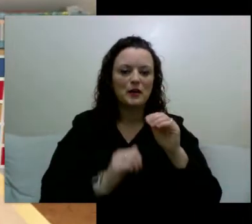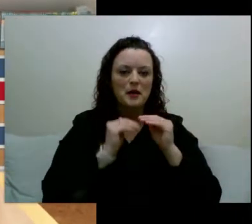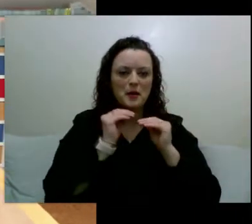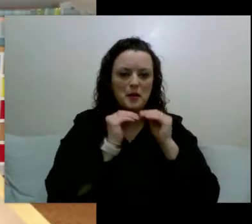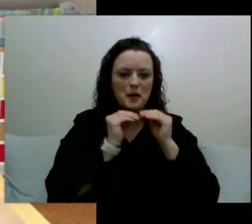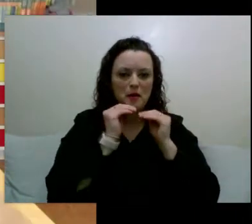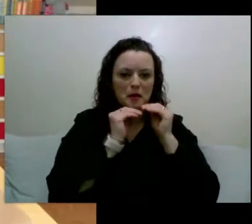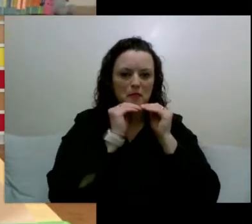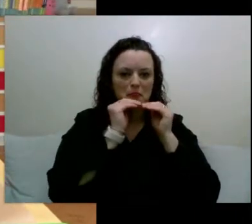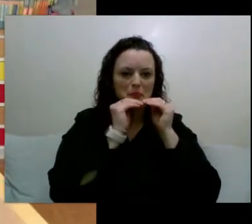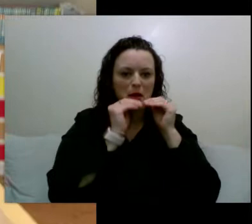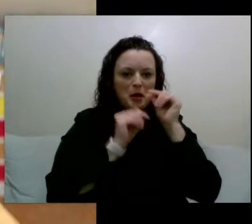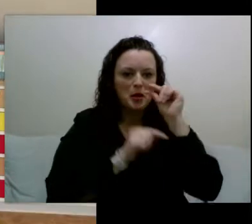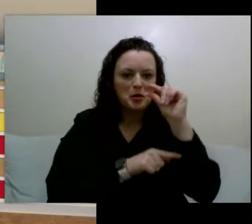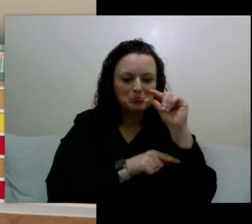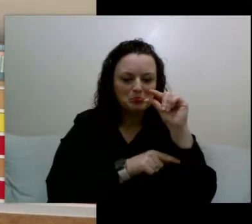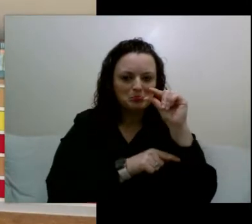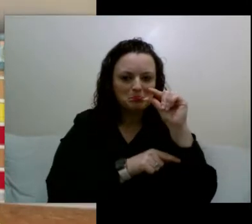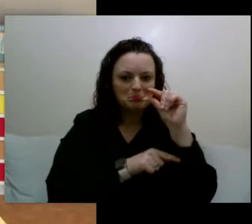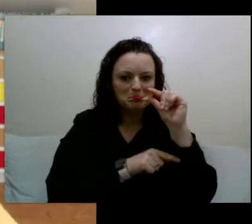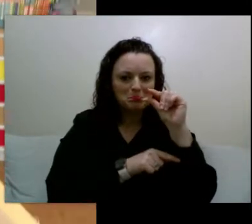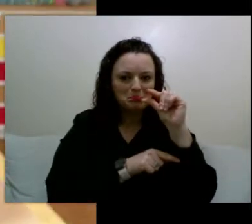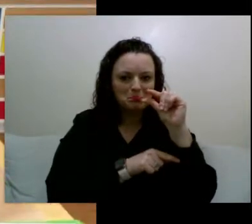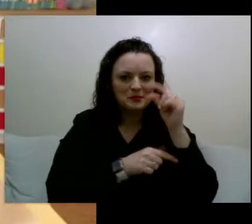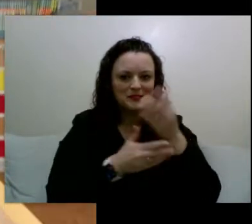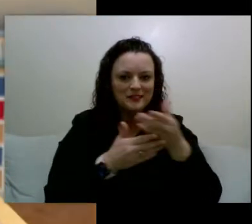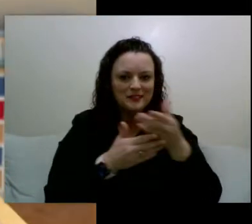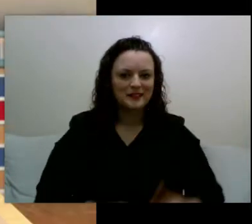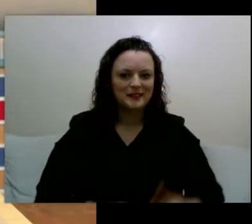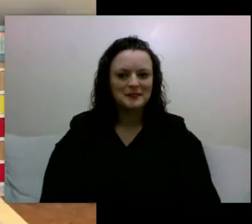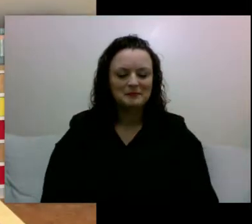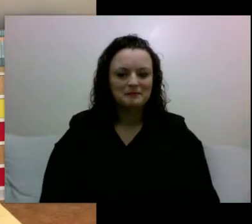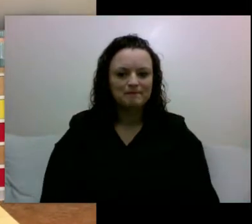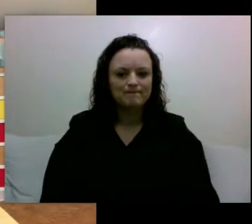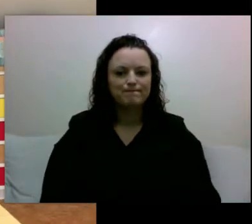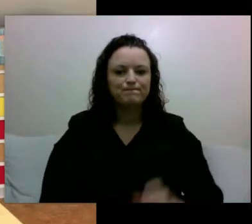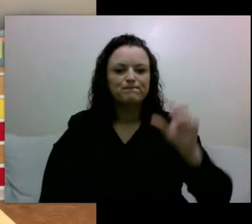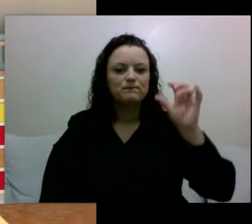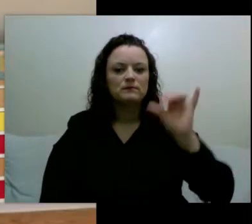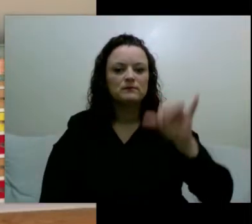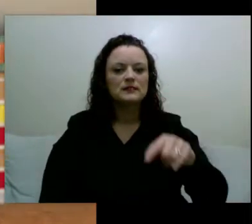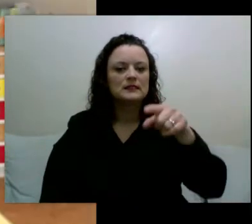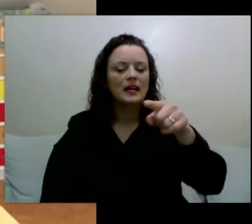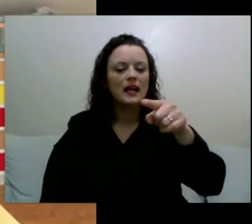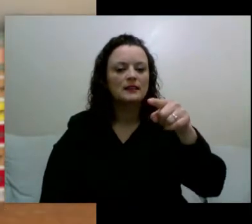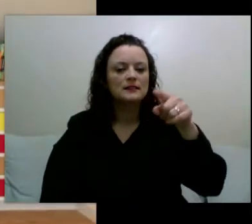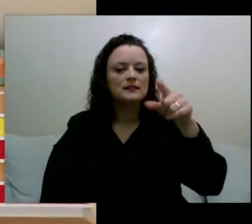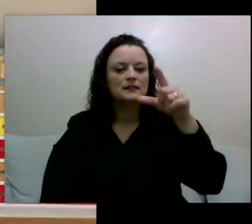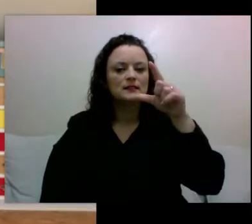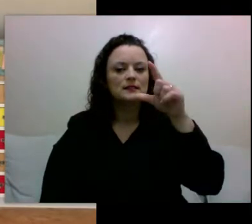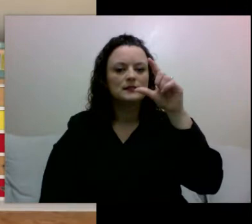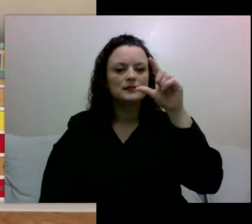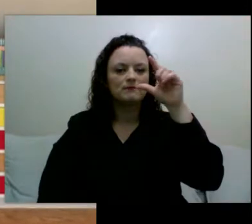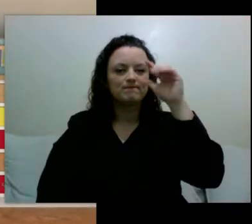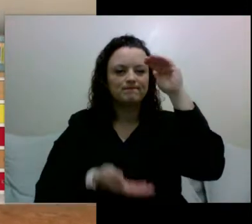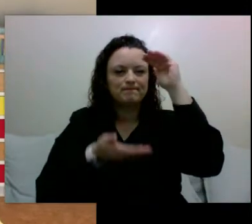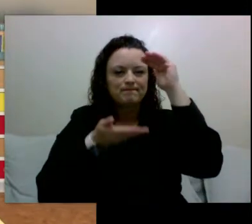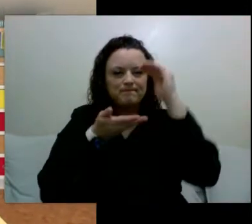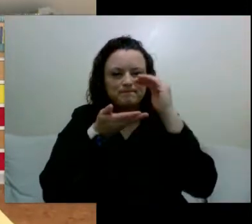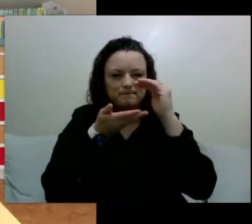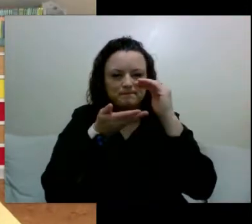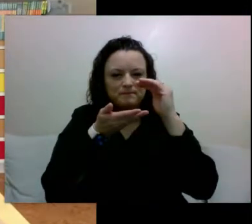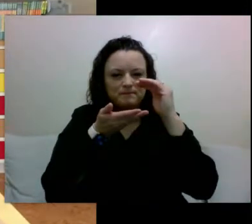little things. Here, let's see this. This is in a tiny scene in the back